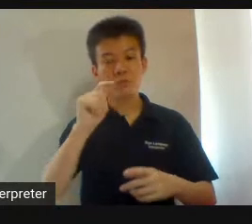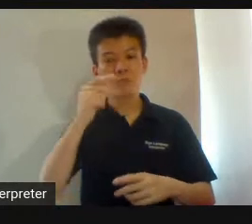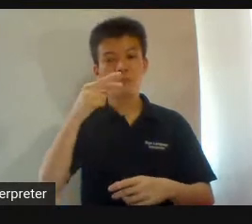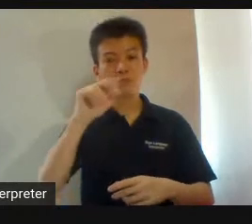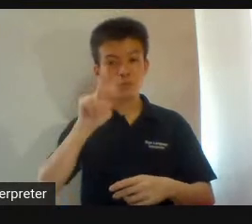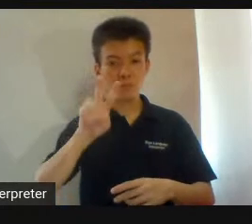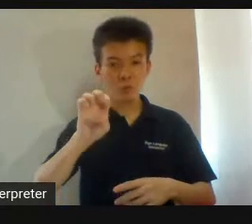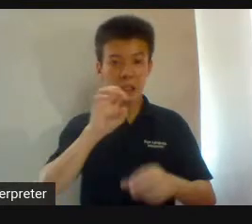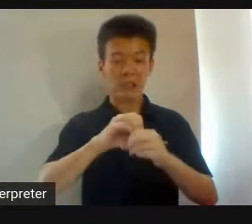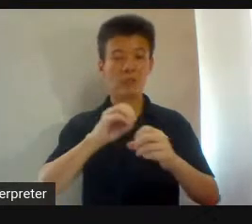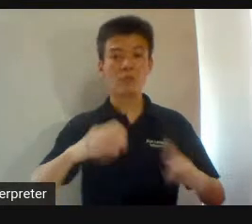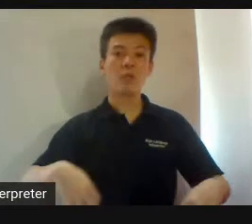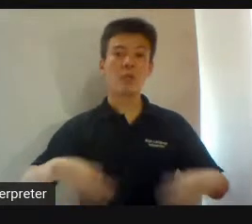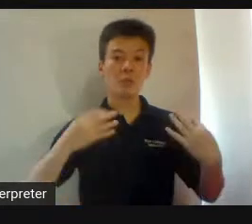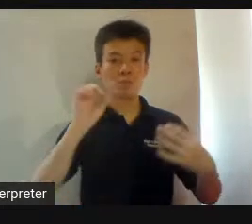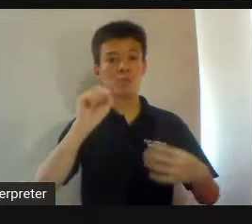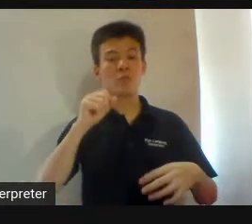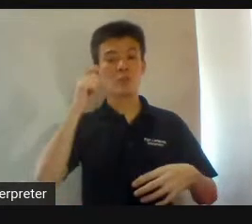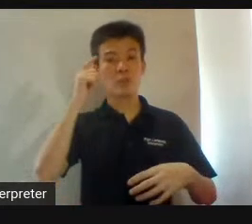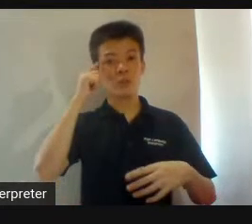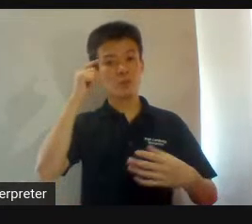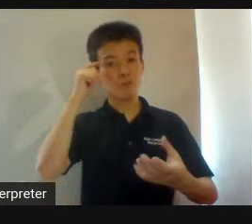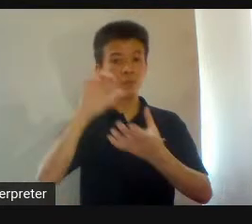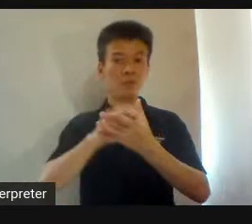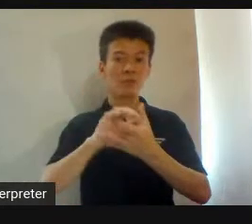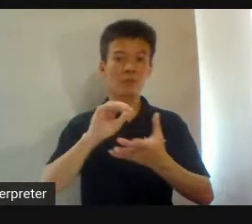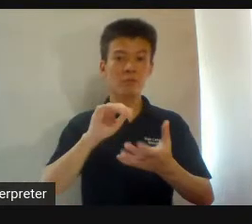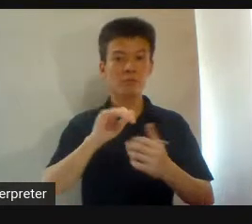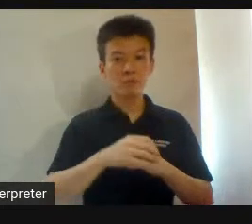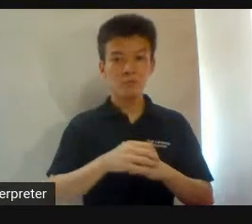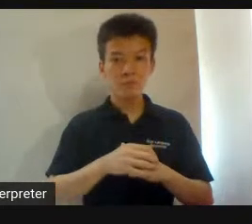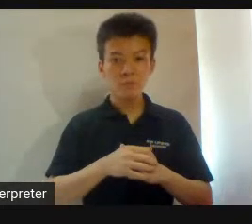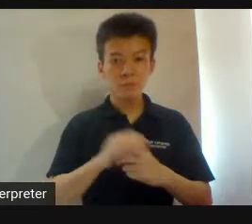Yeah, and I'm looking forward to this panel.